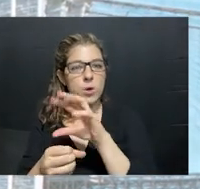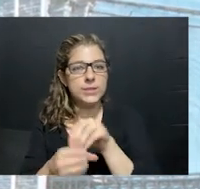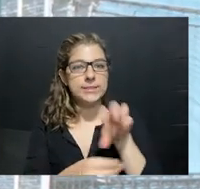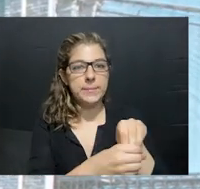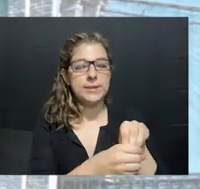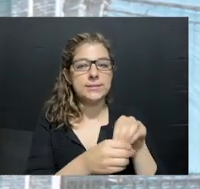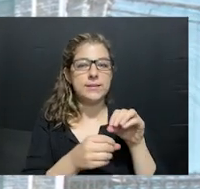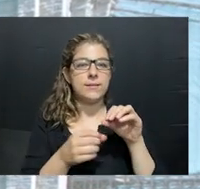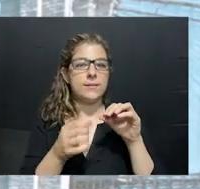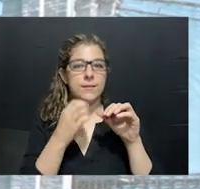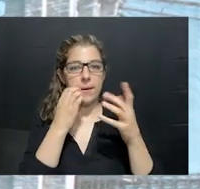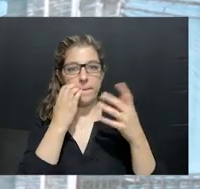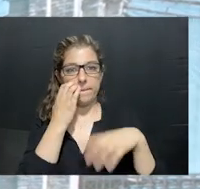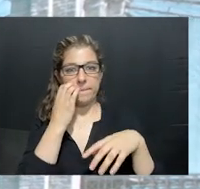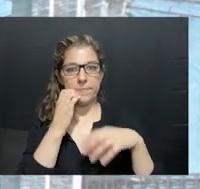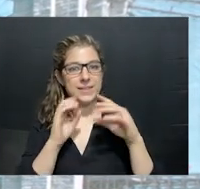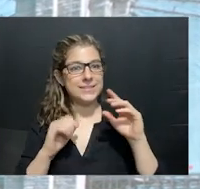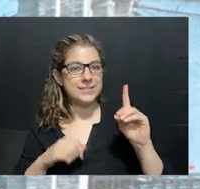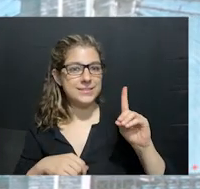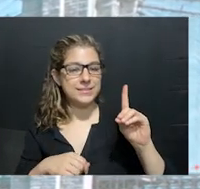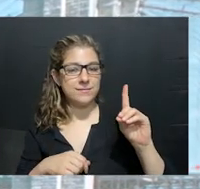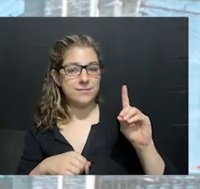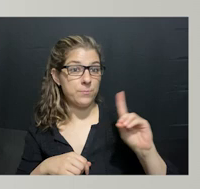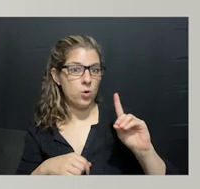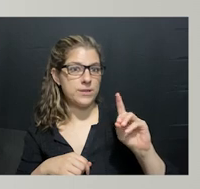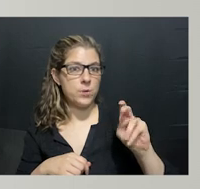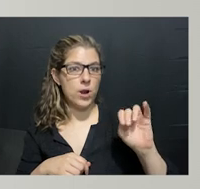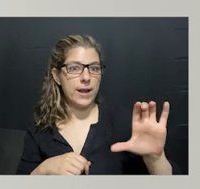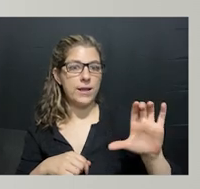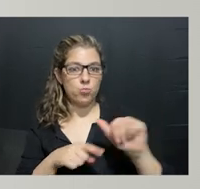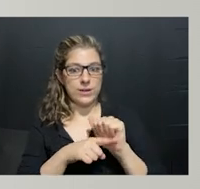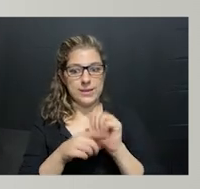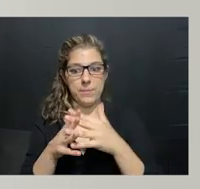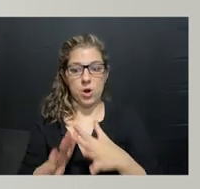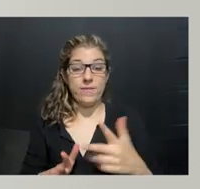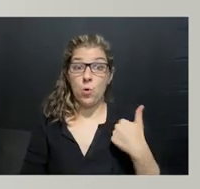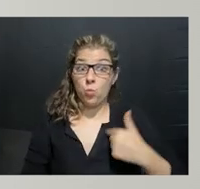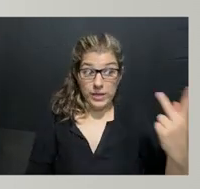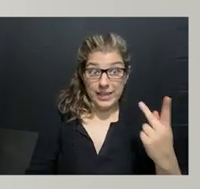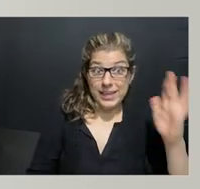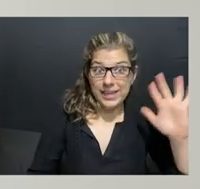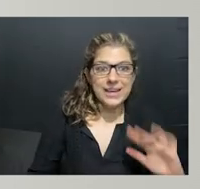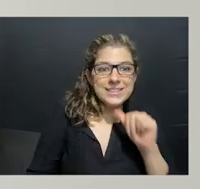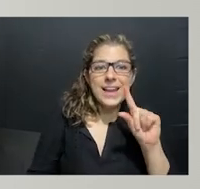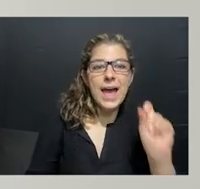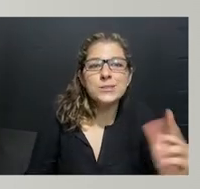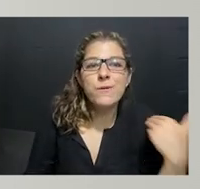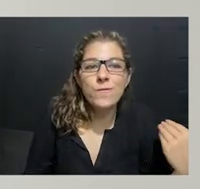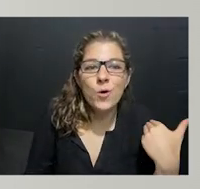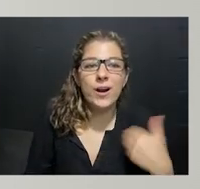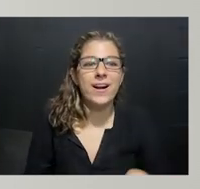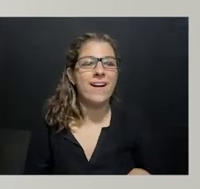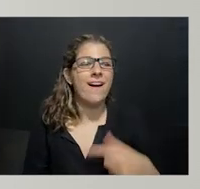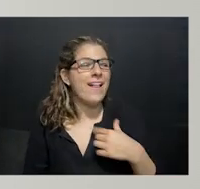participants in democratic practice in America that you and I did not even dare to ask. You know, I like to say